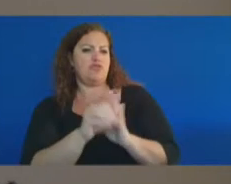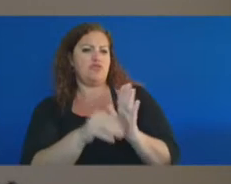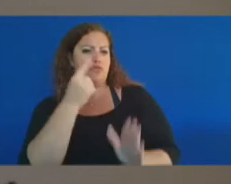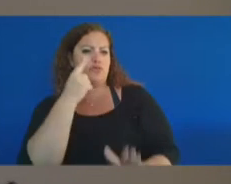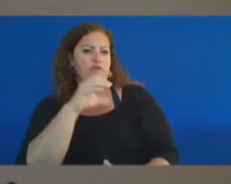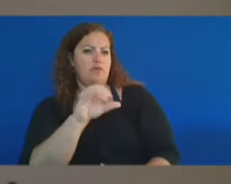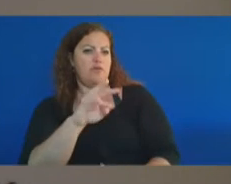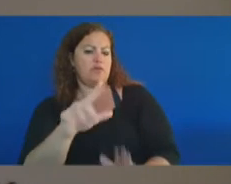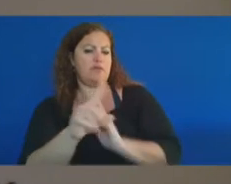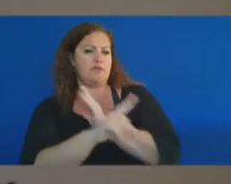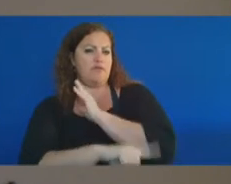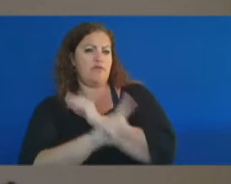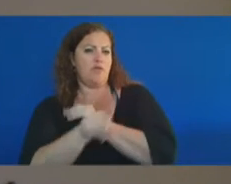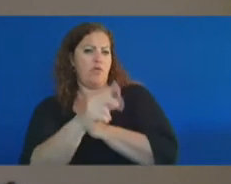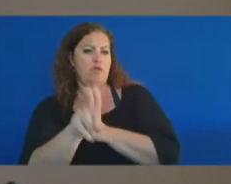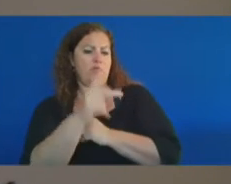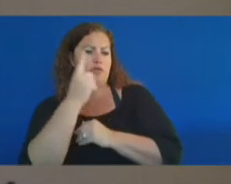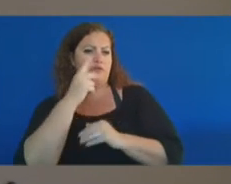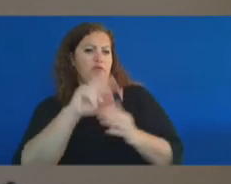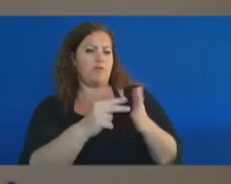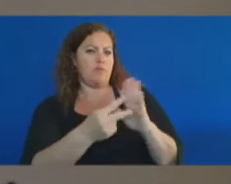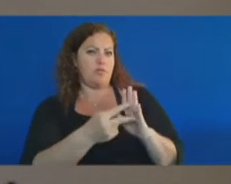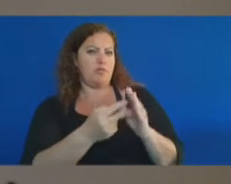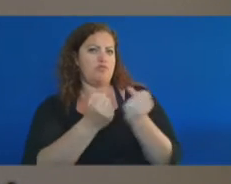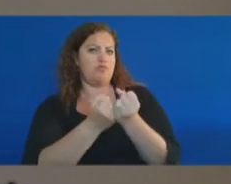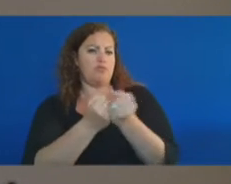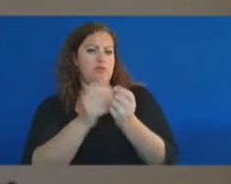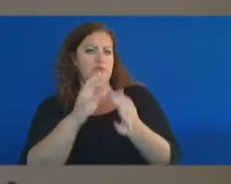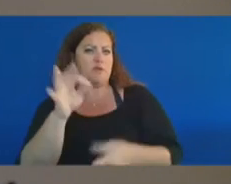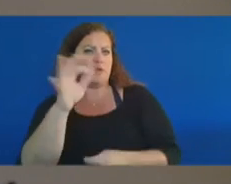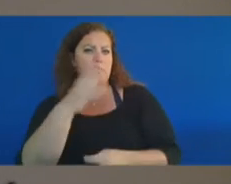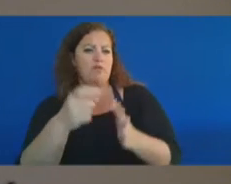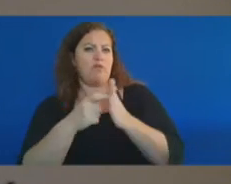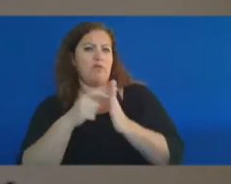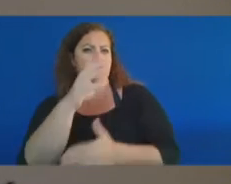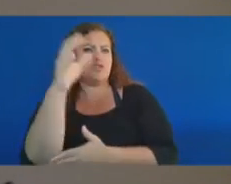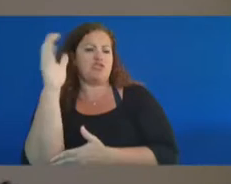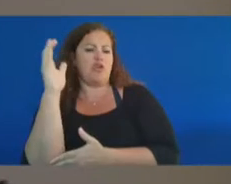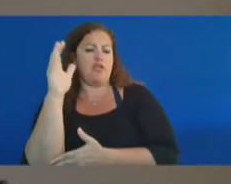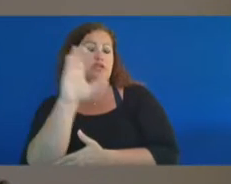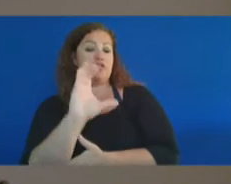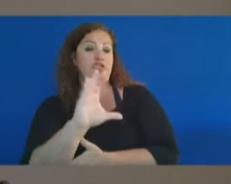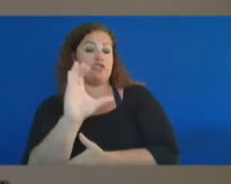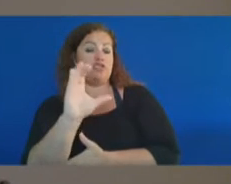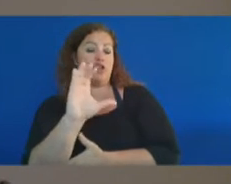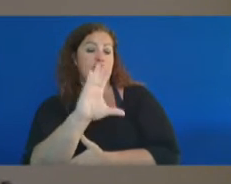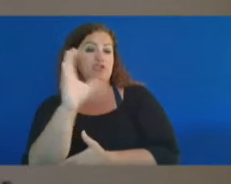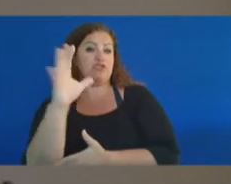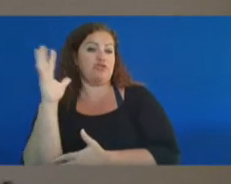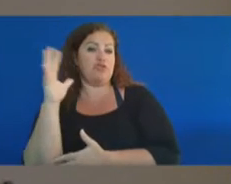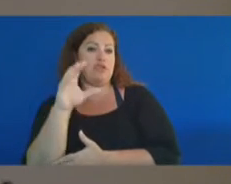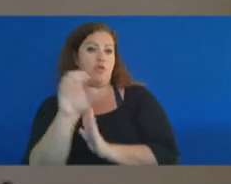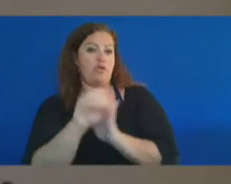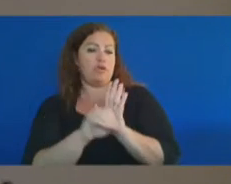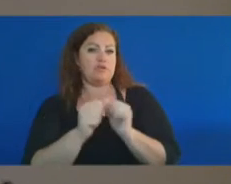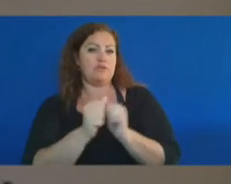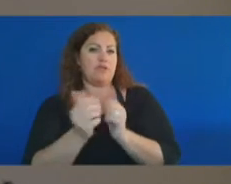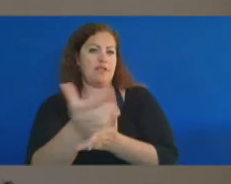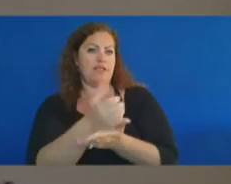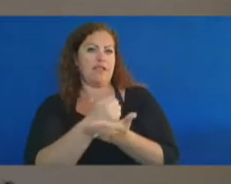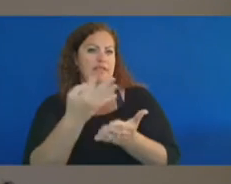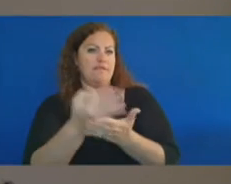to further the purpose intent enforcement spirit and requirements of the Charlotte tree ordinance with regard to the use of collected funds what exactly does that